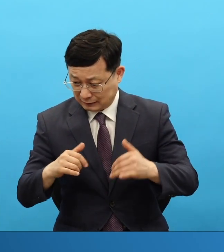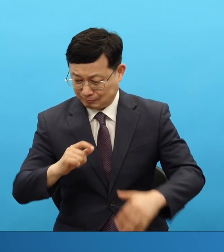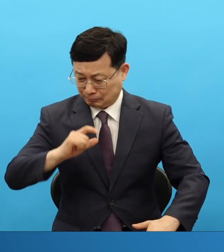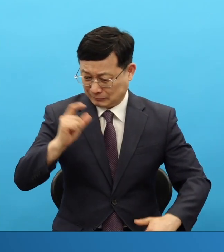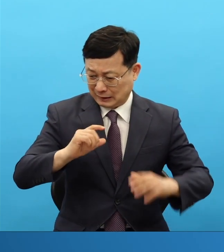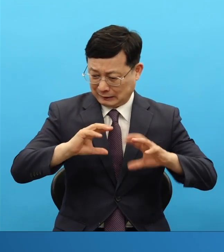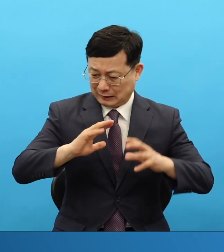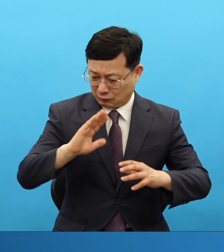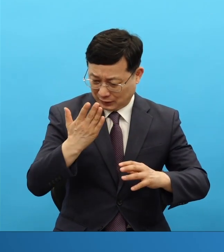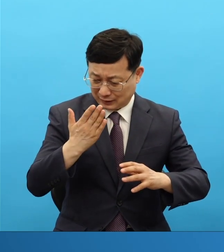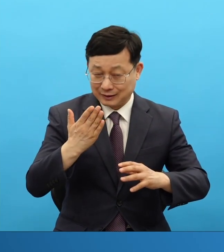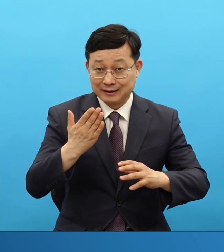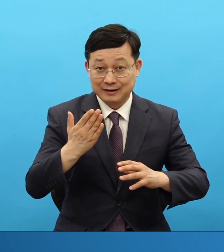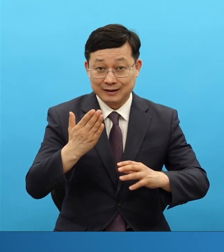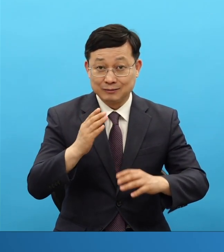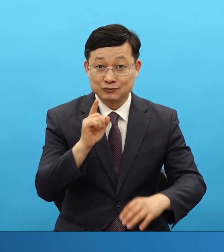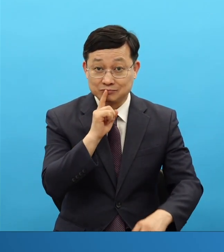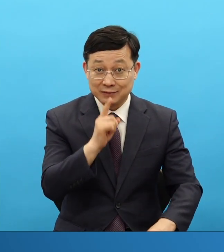mighty nation.